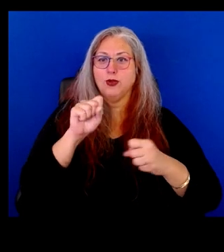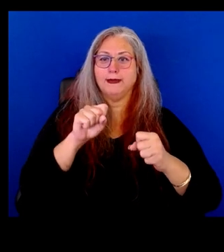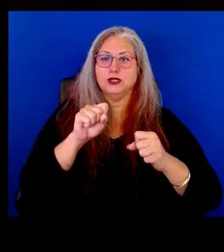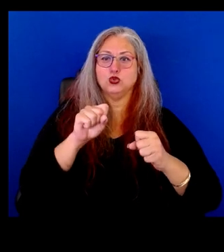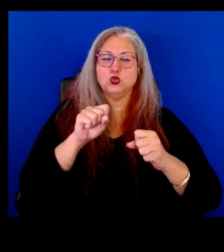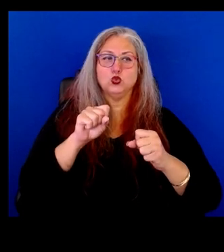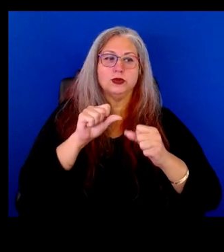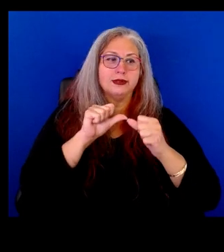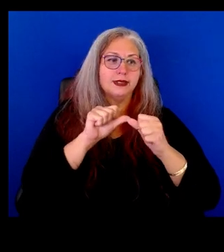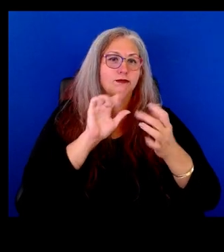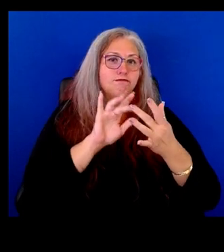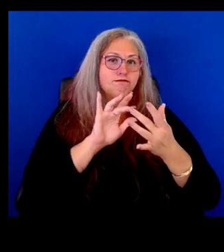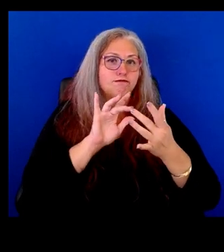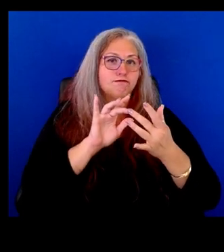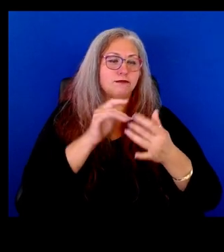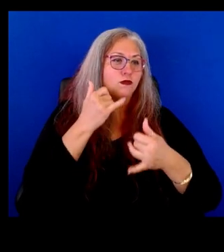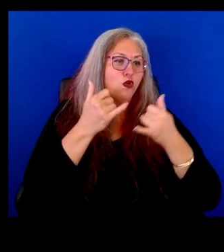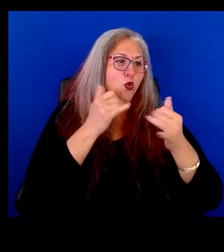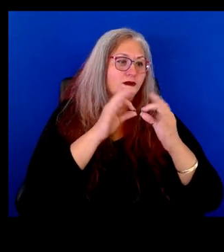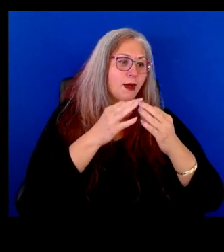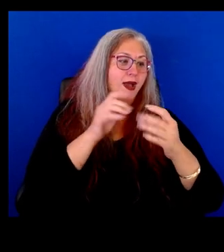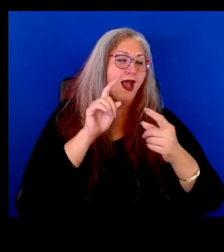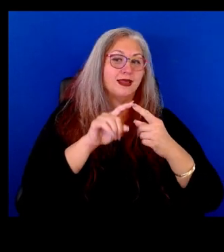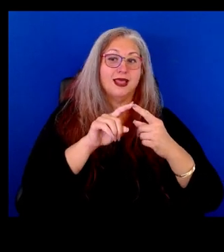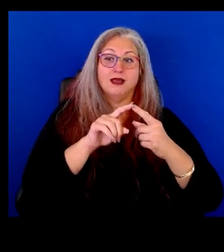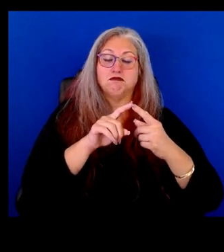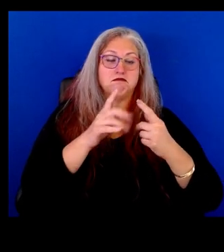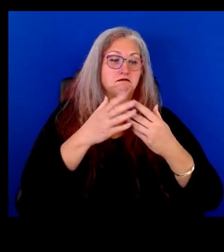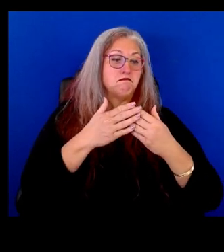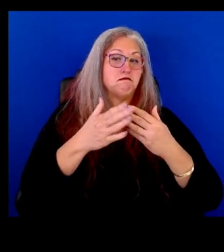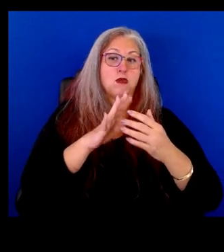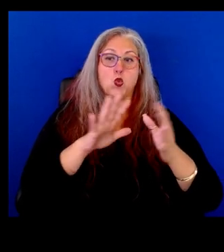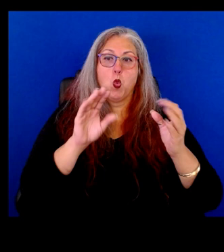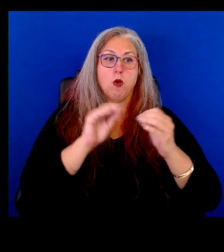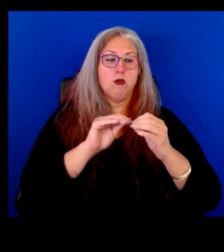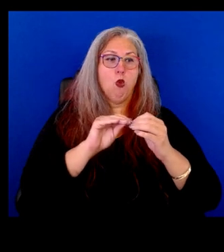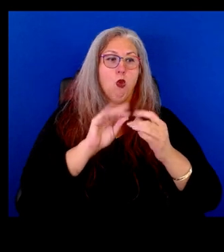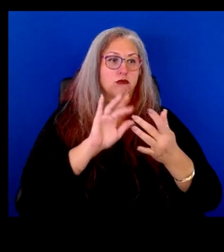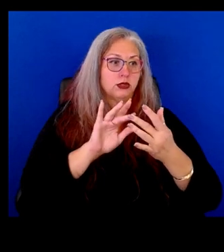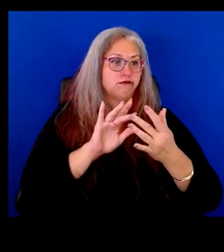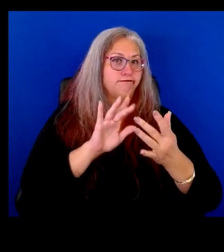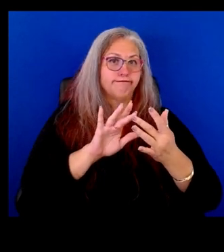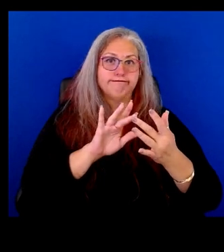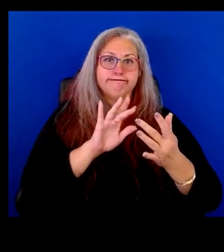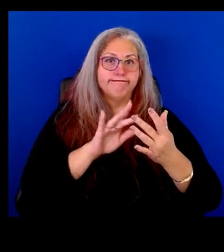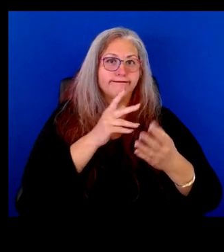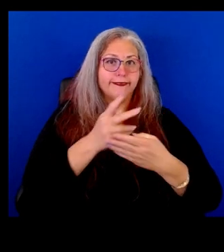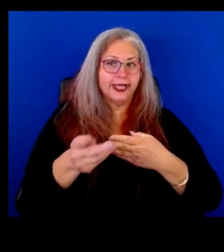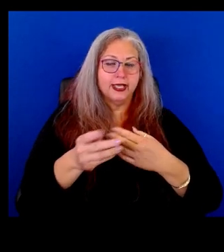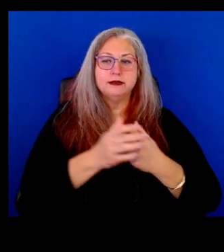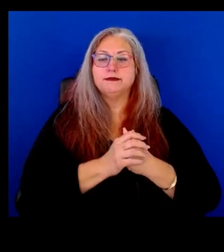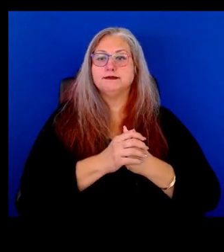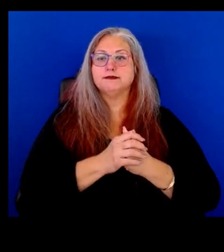stay following up on the phone with them until they could no longer reach them on the phone.